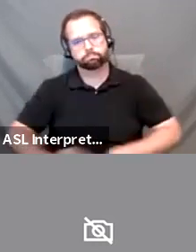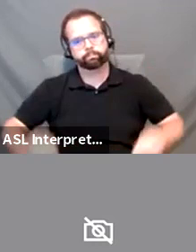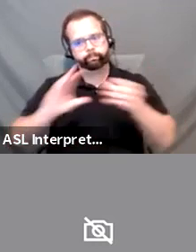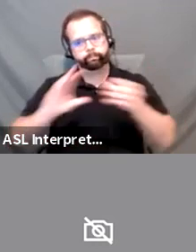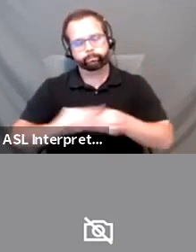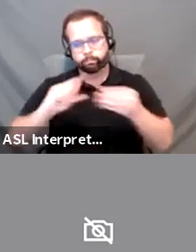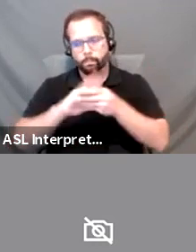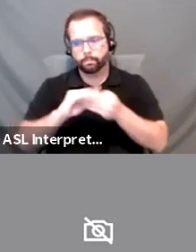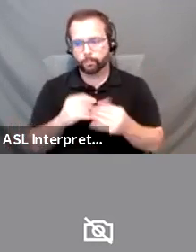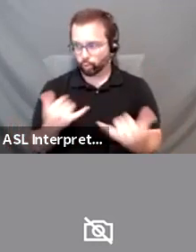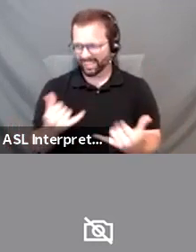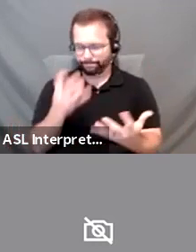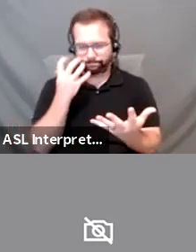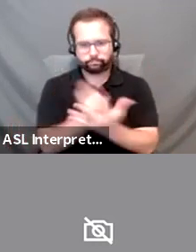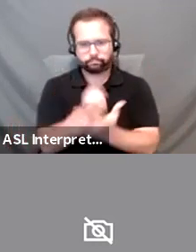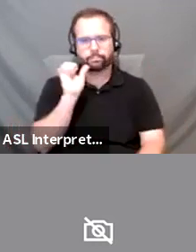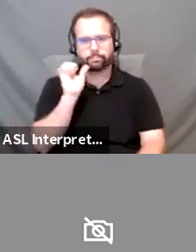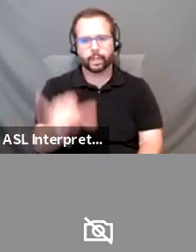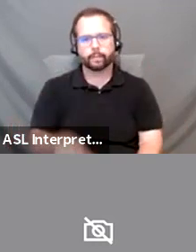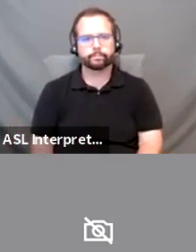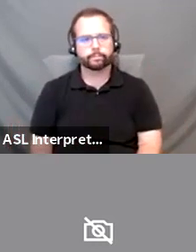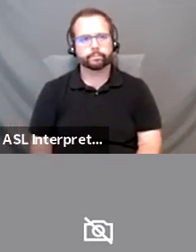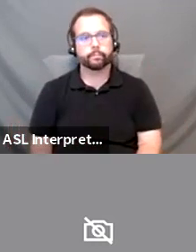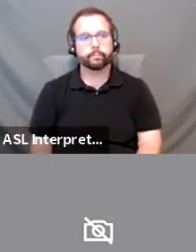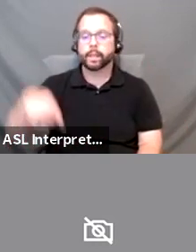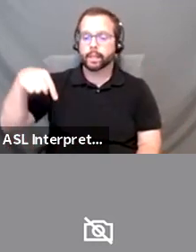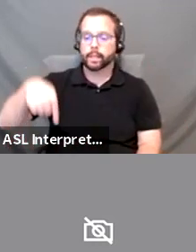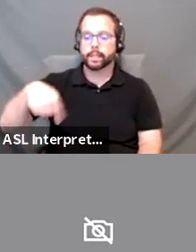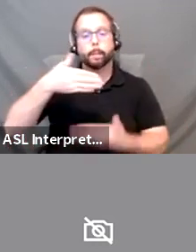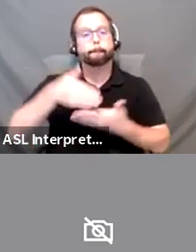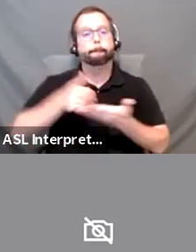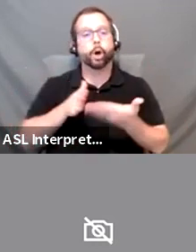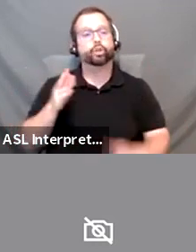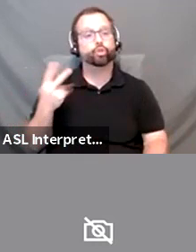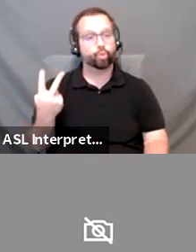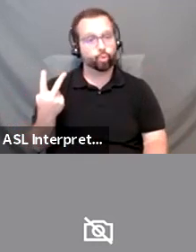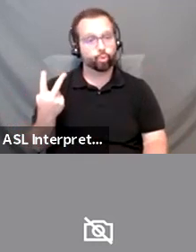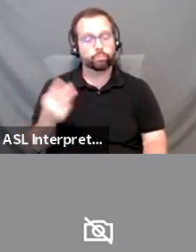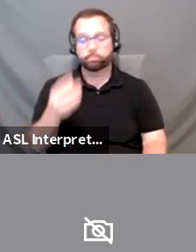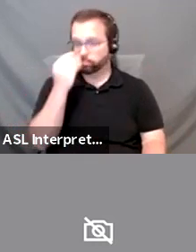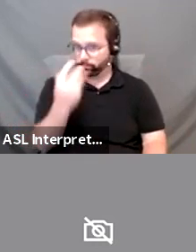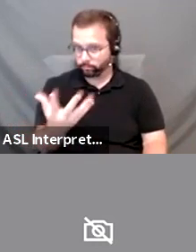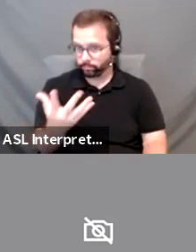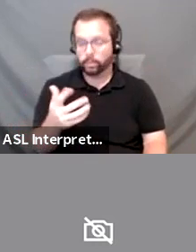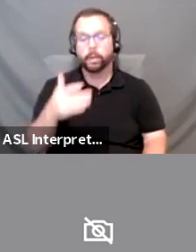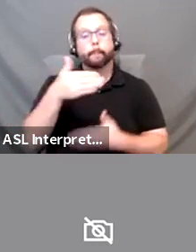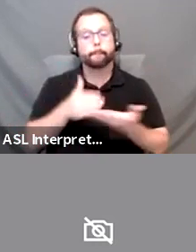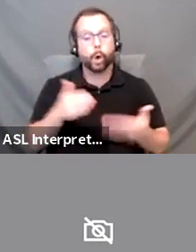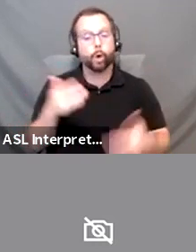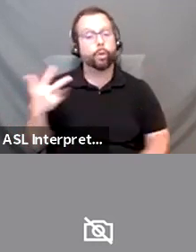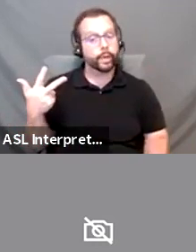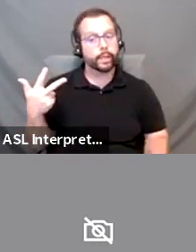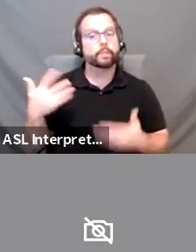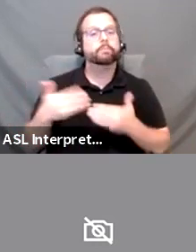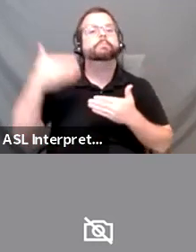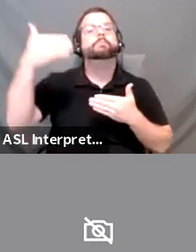so far. And this is part 2. So please know there will be a part 3 that will be happening in August. And that's where